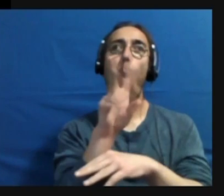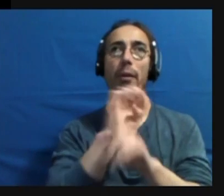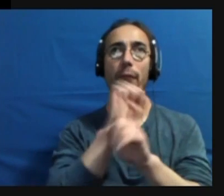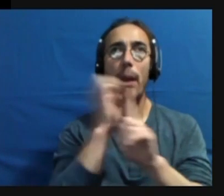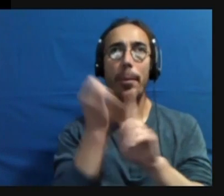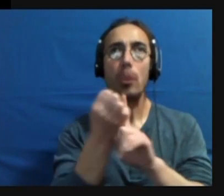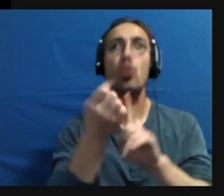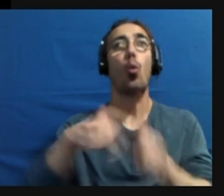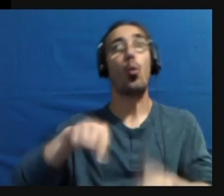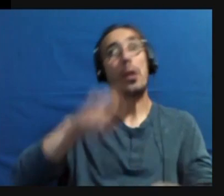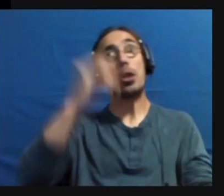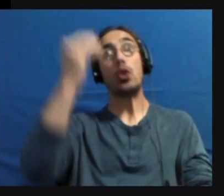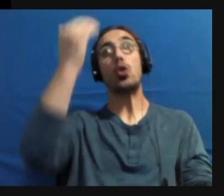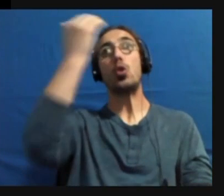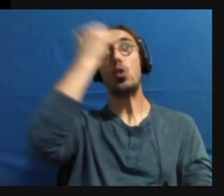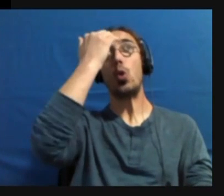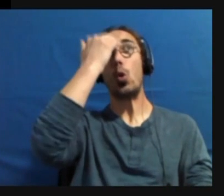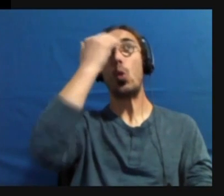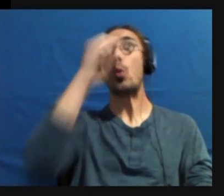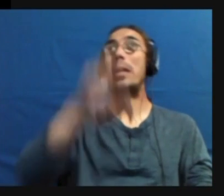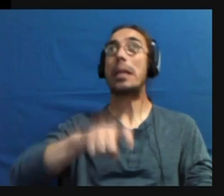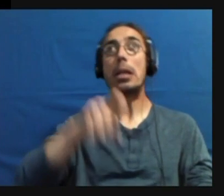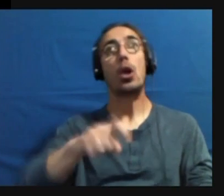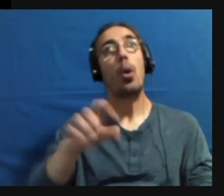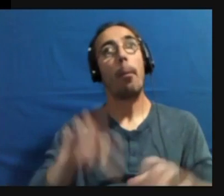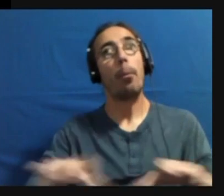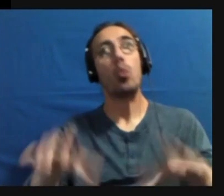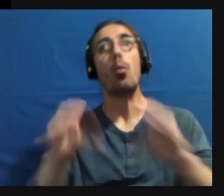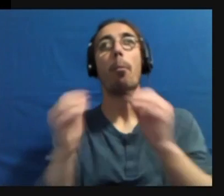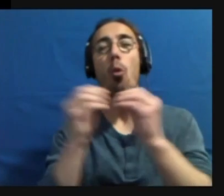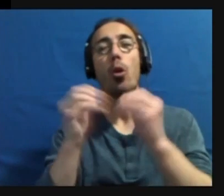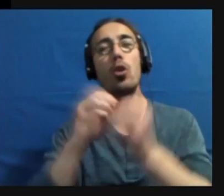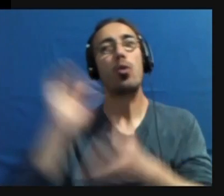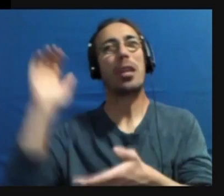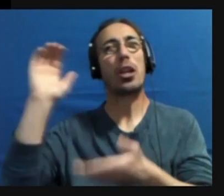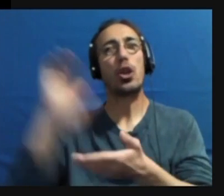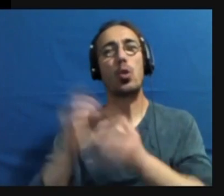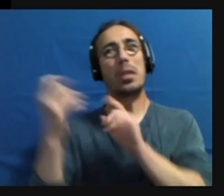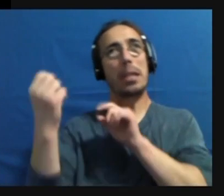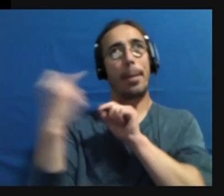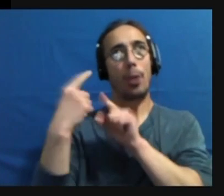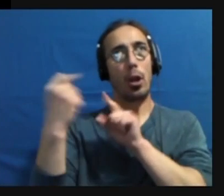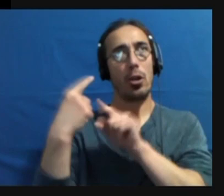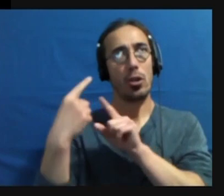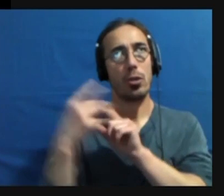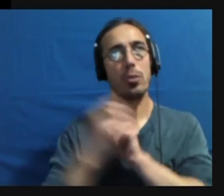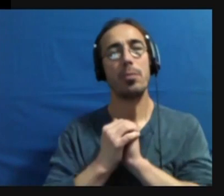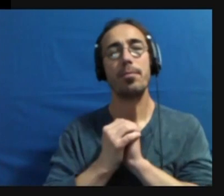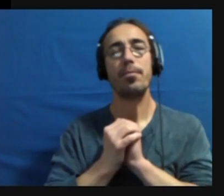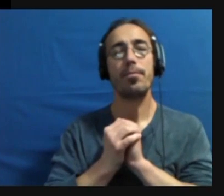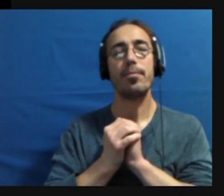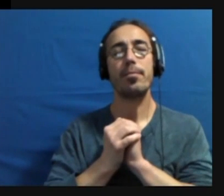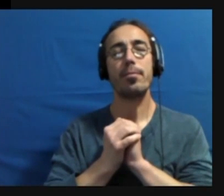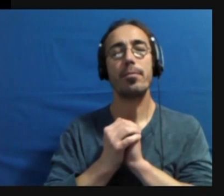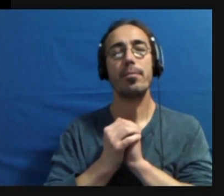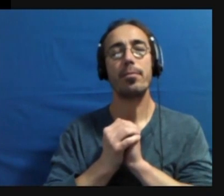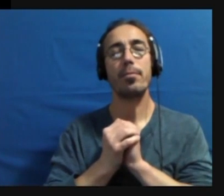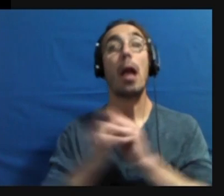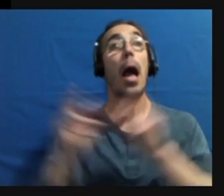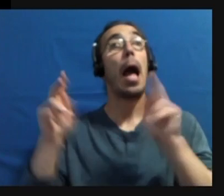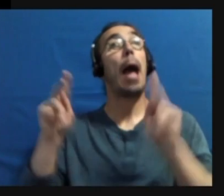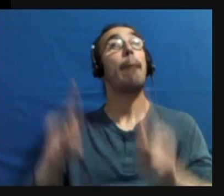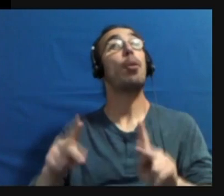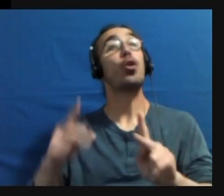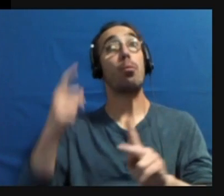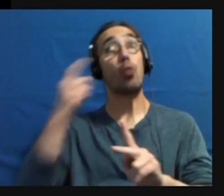that we need to do more to reduce the stimuli that a person's brain is having to